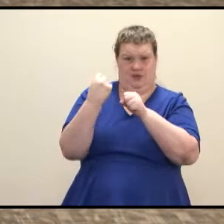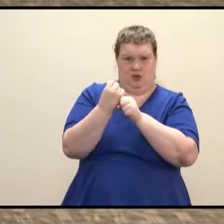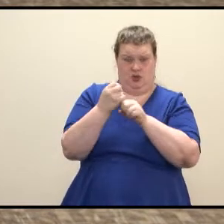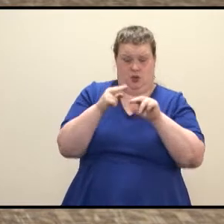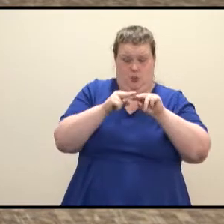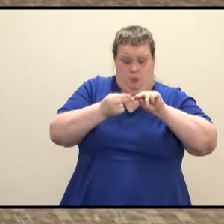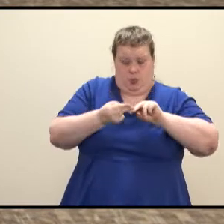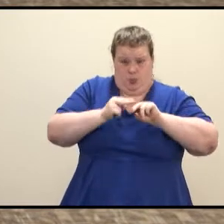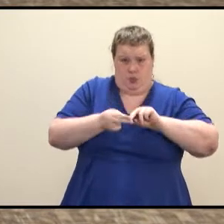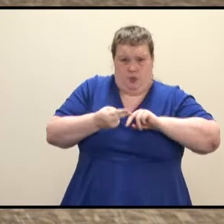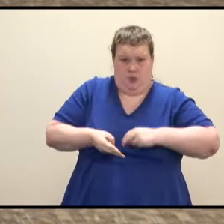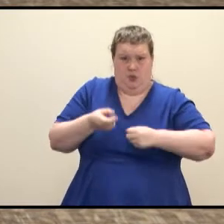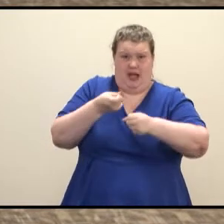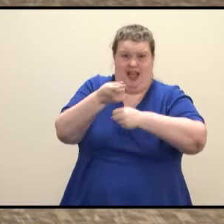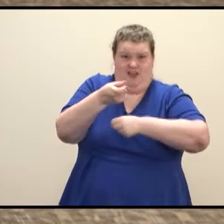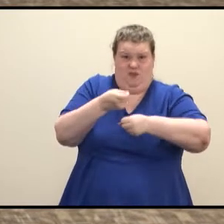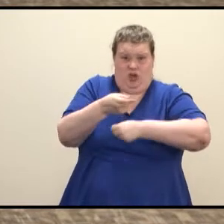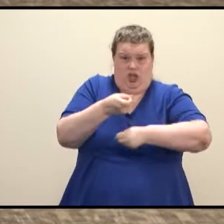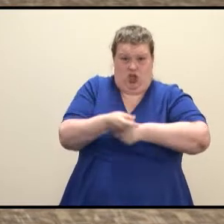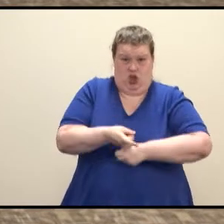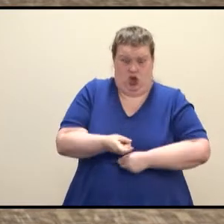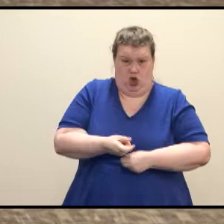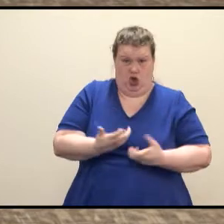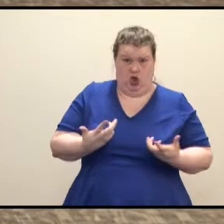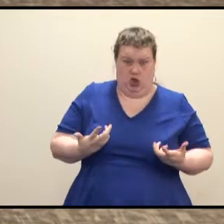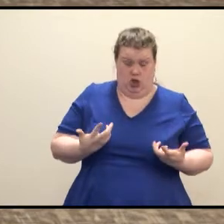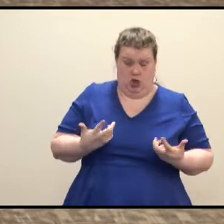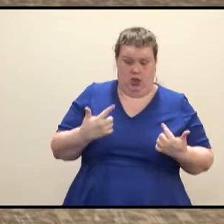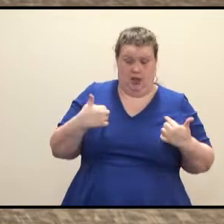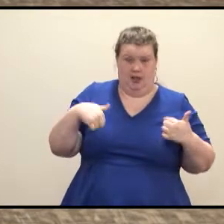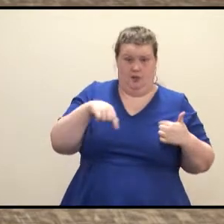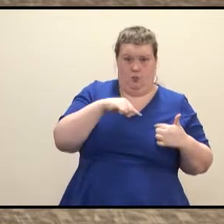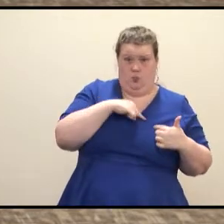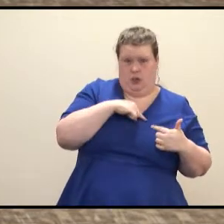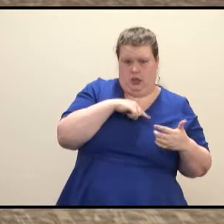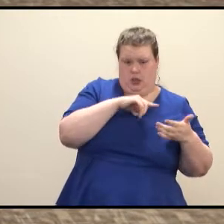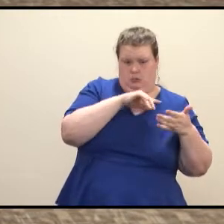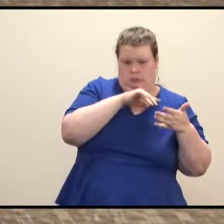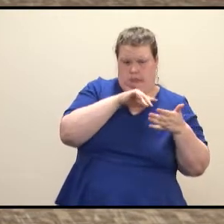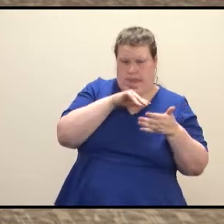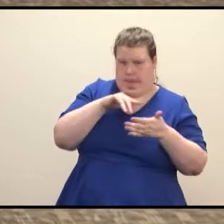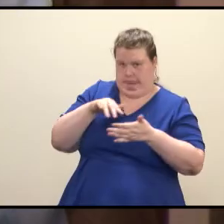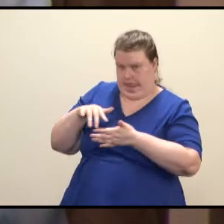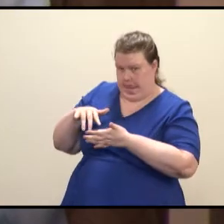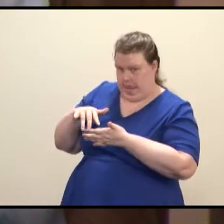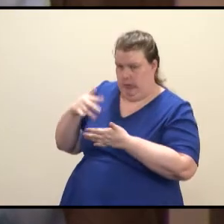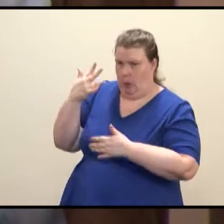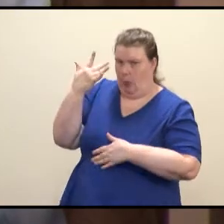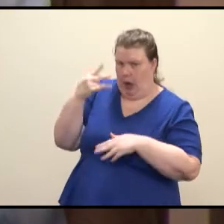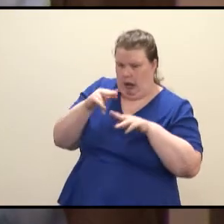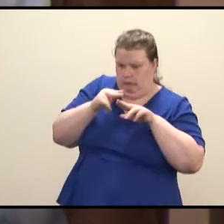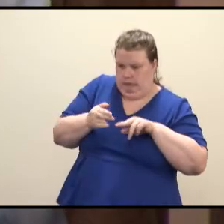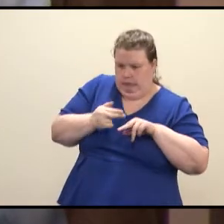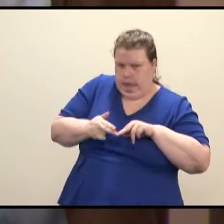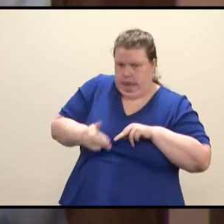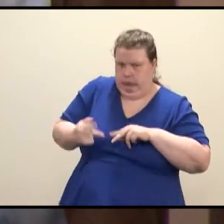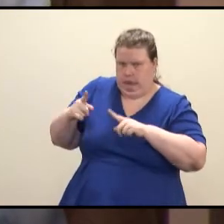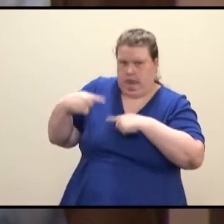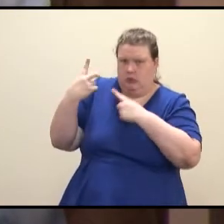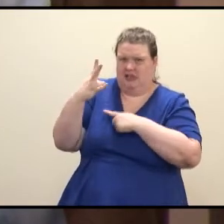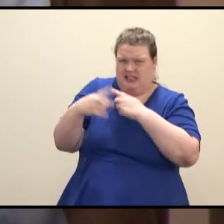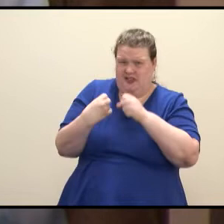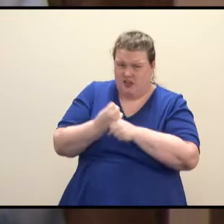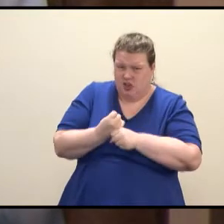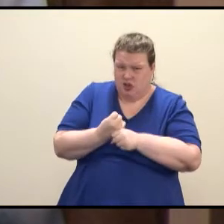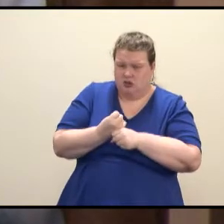decrease every single year. Have we done any kind of study on why that is?